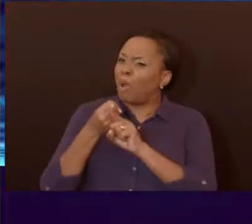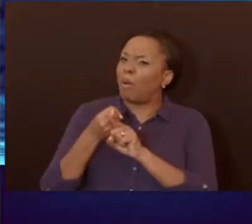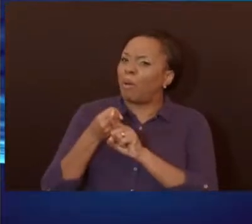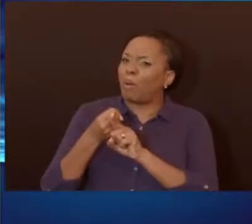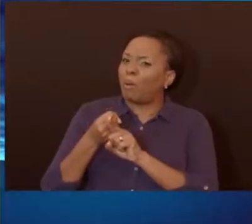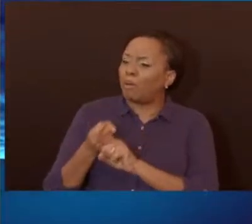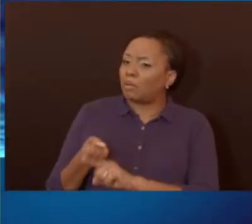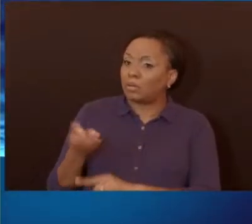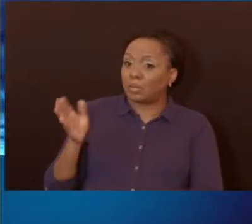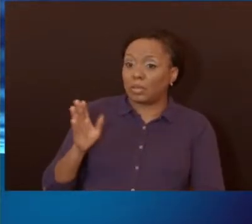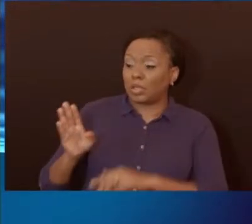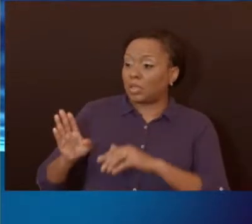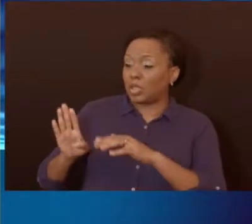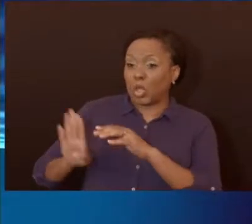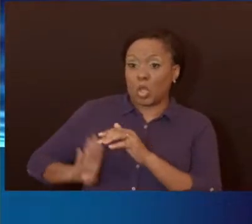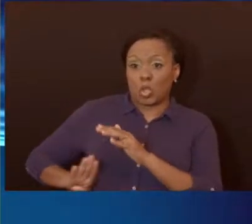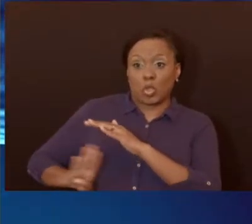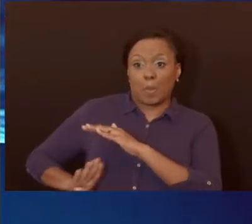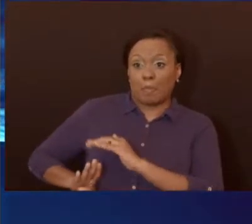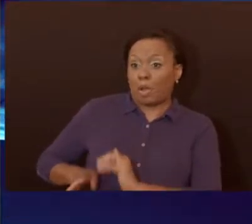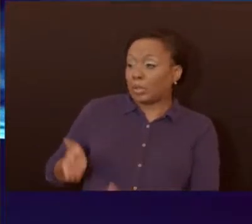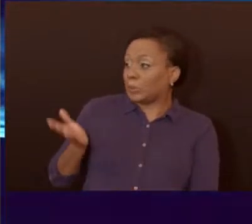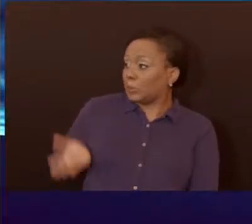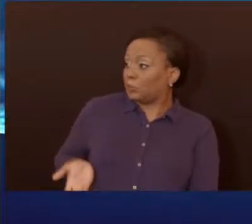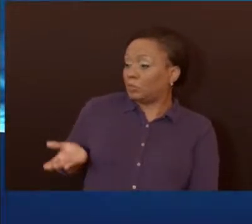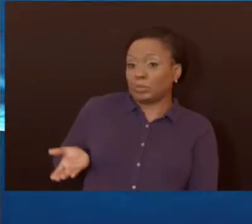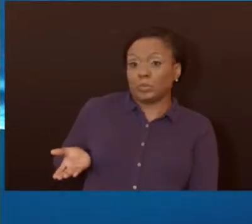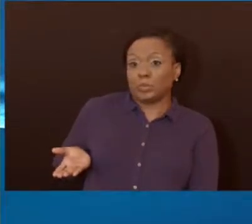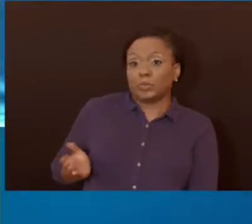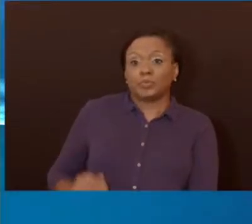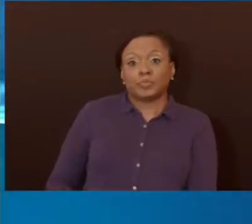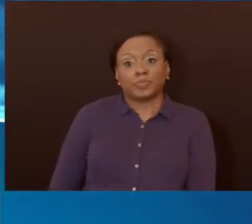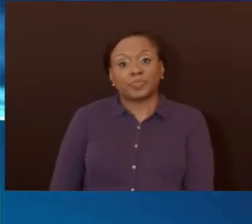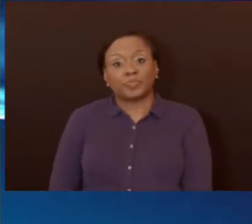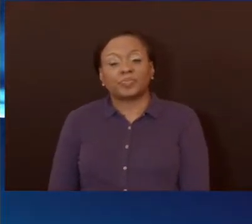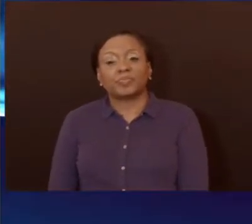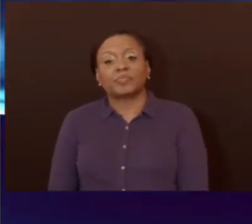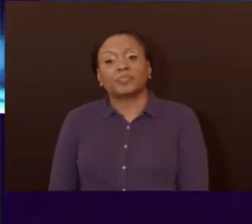picture that we have seen here from the 26th to the 27th.